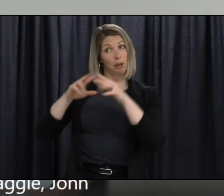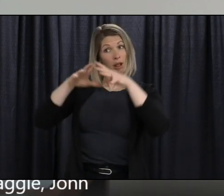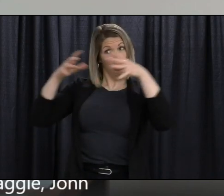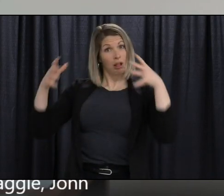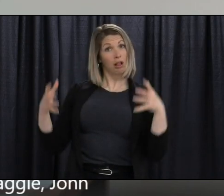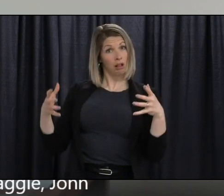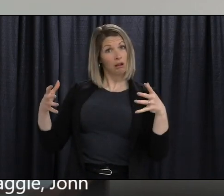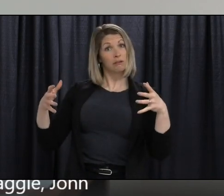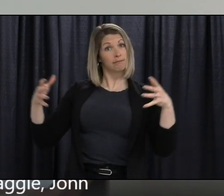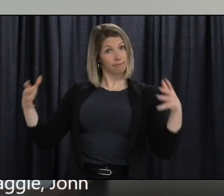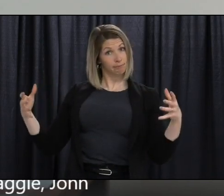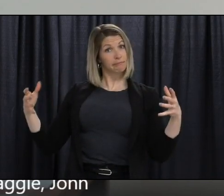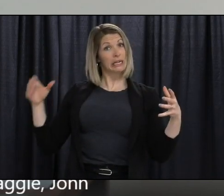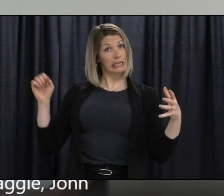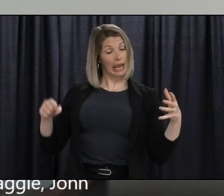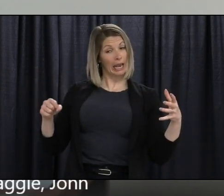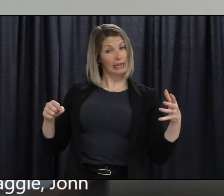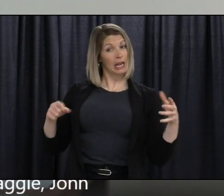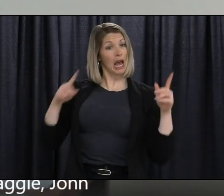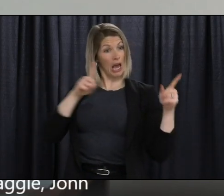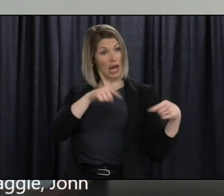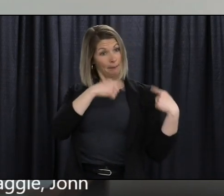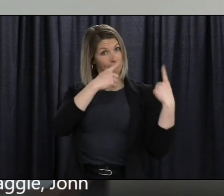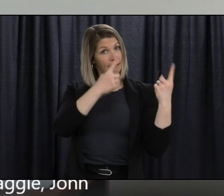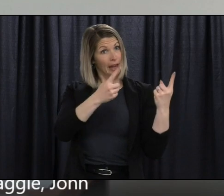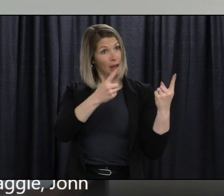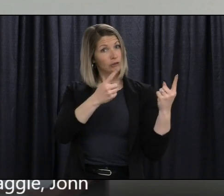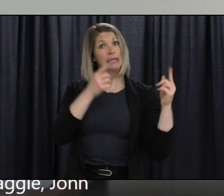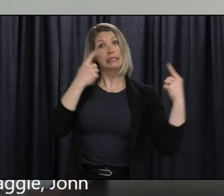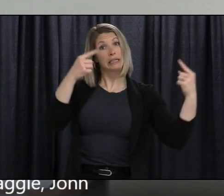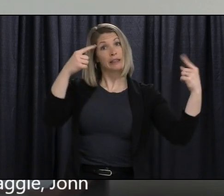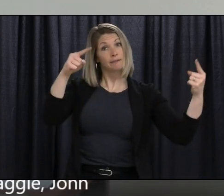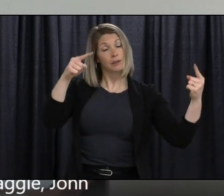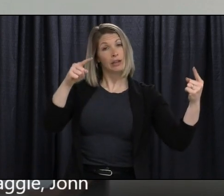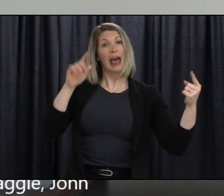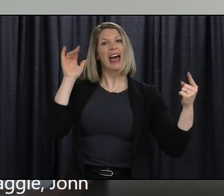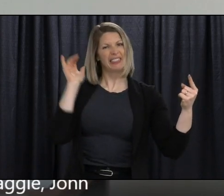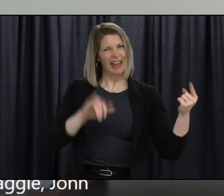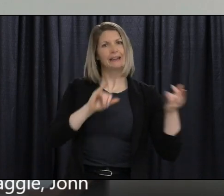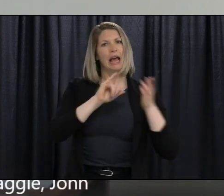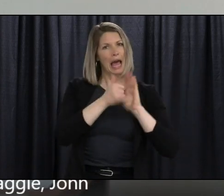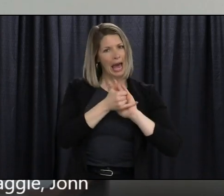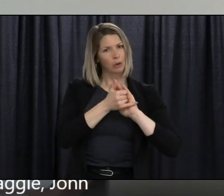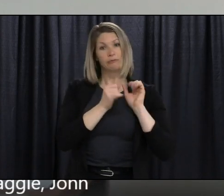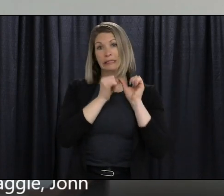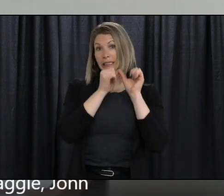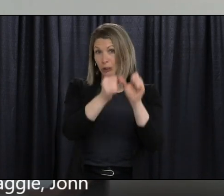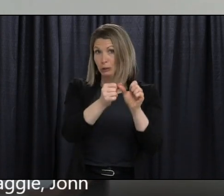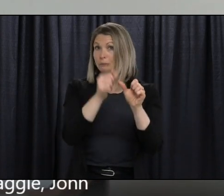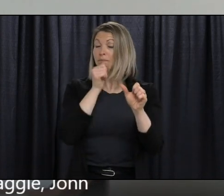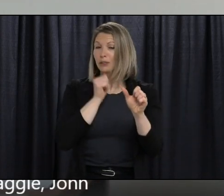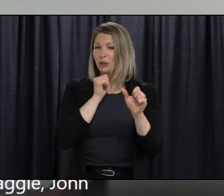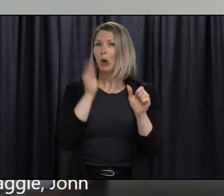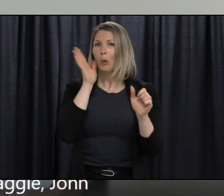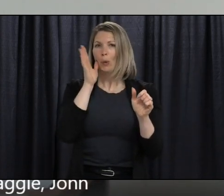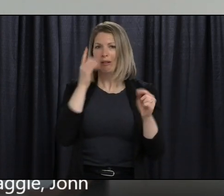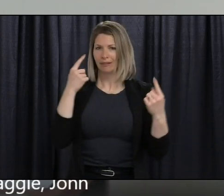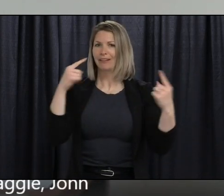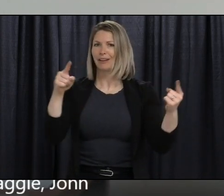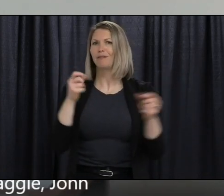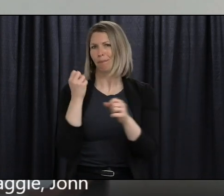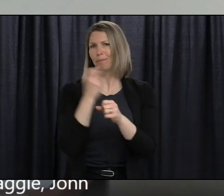We continue to do it, and that is what will get us through this. So with that, Premier, I would close at this point and hand it